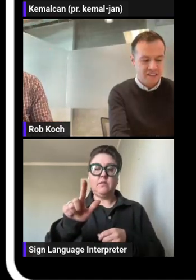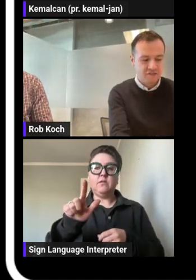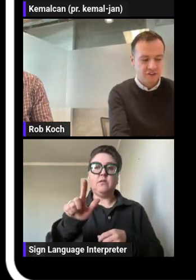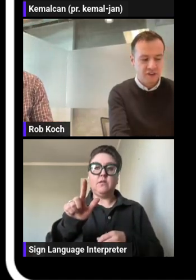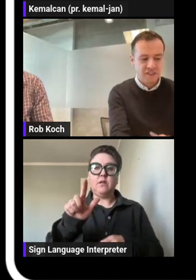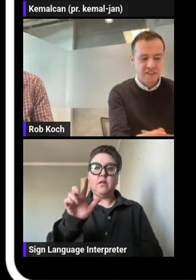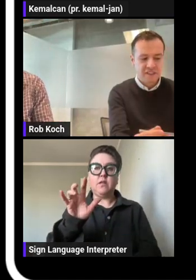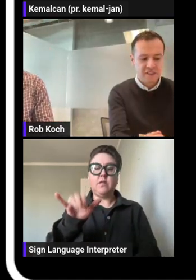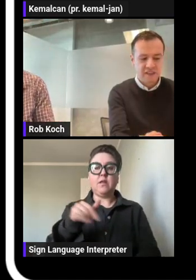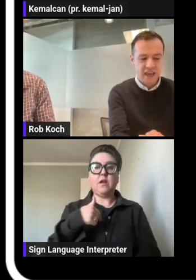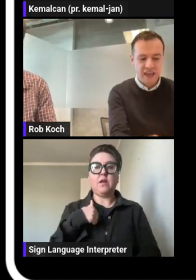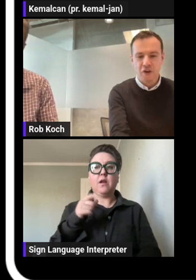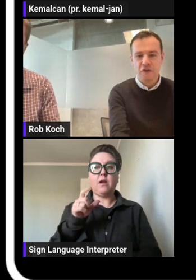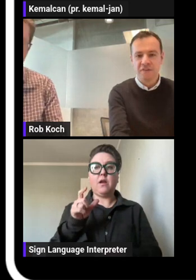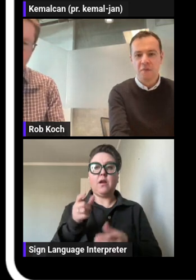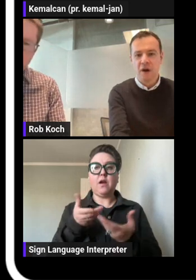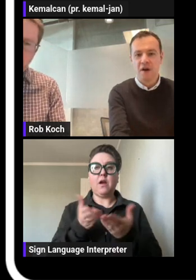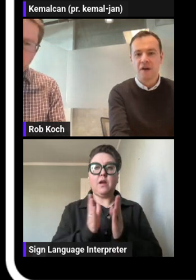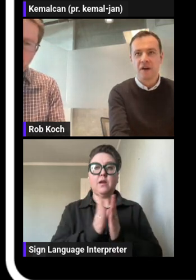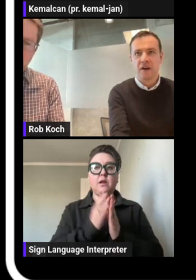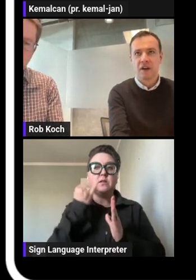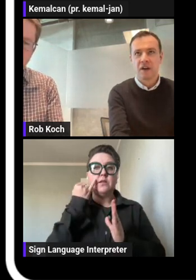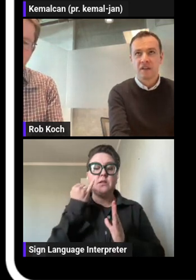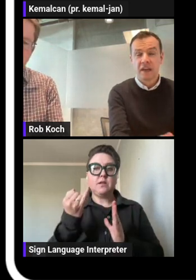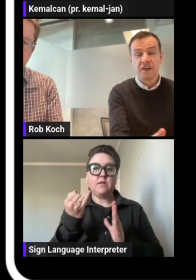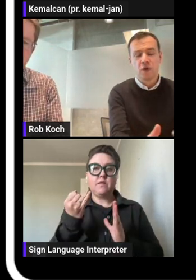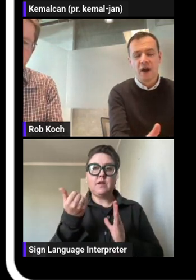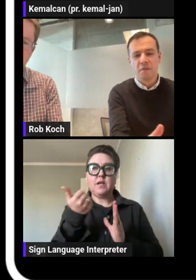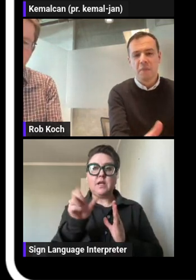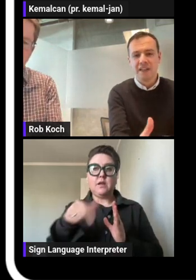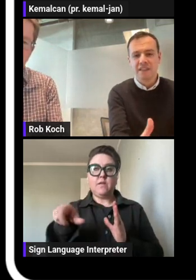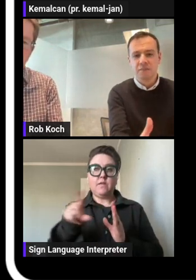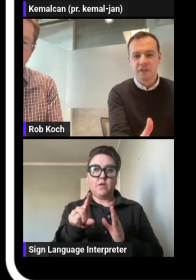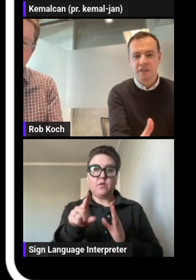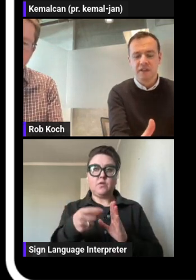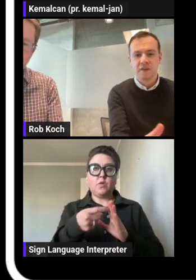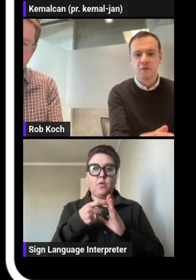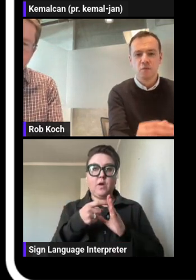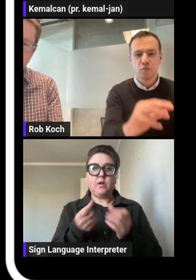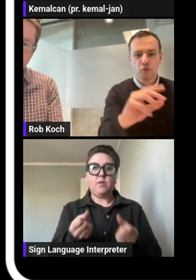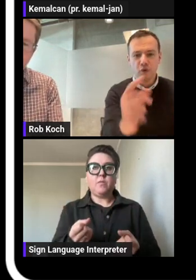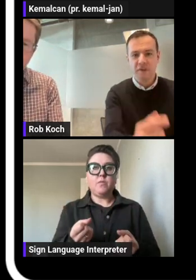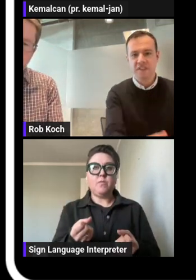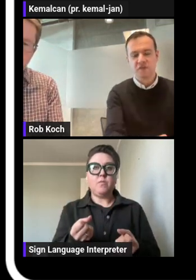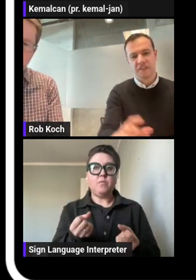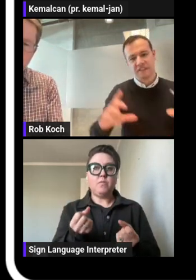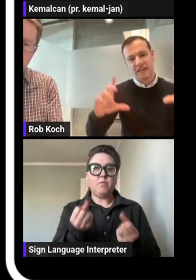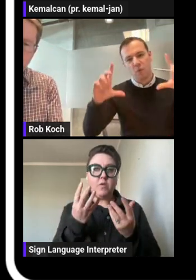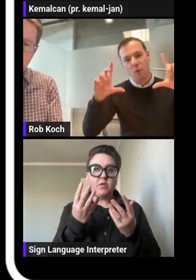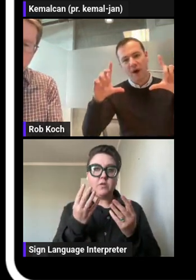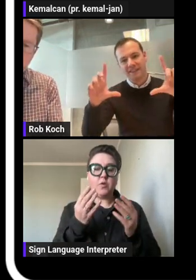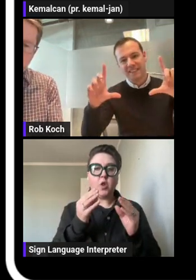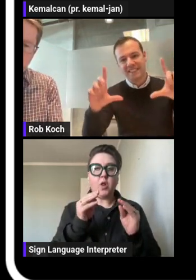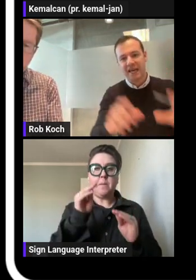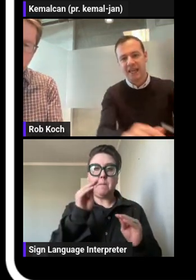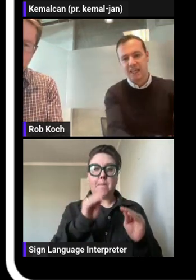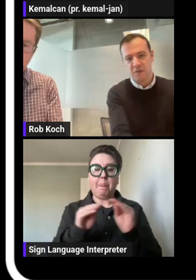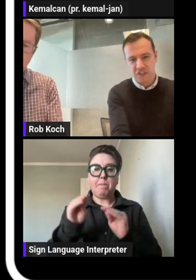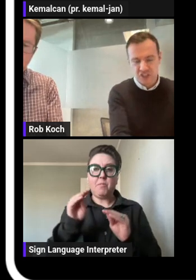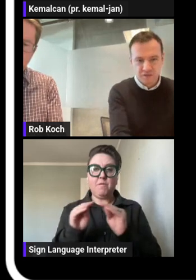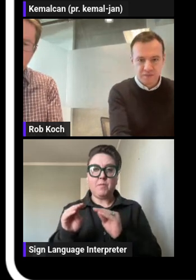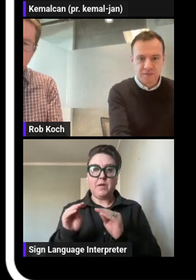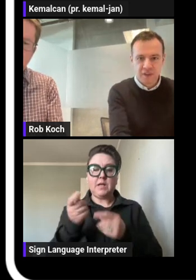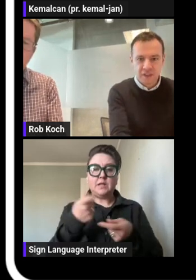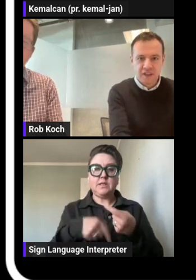I asked if any of them they require multiple movements rather than one